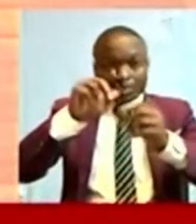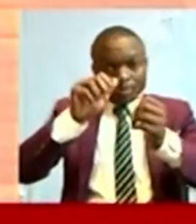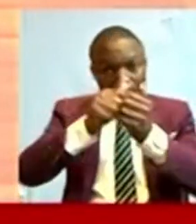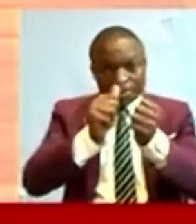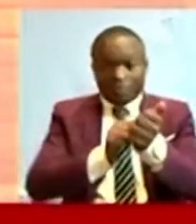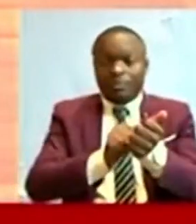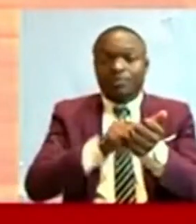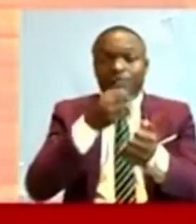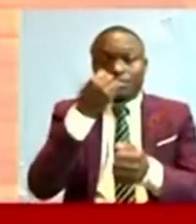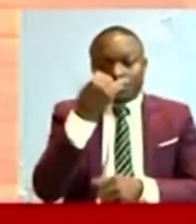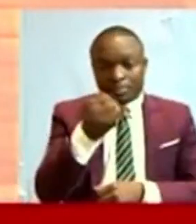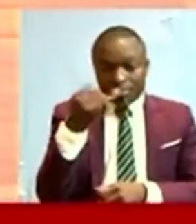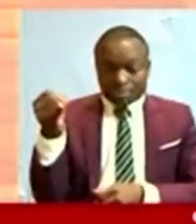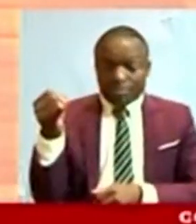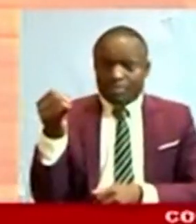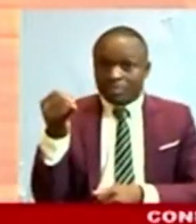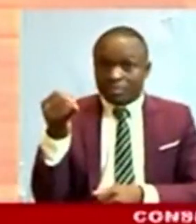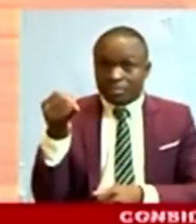issue of,